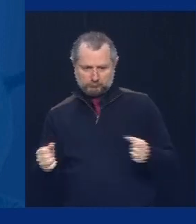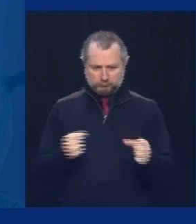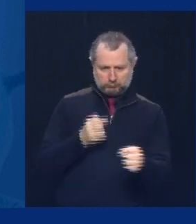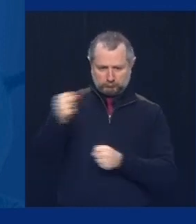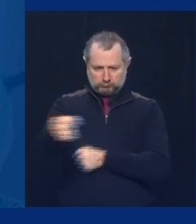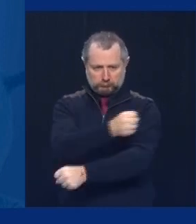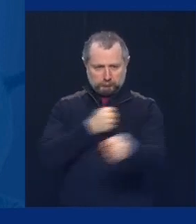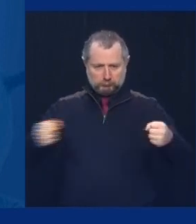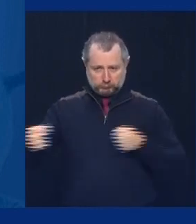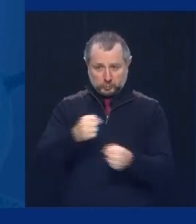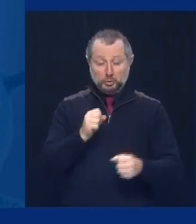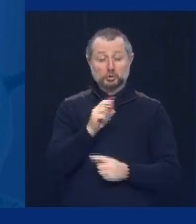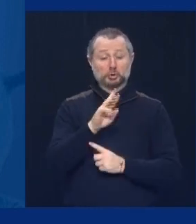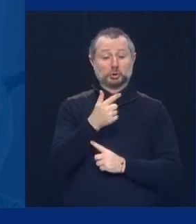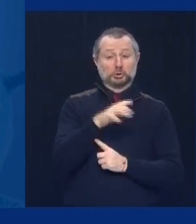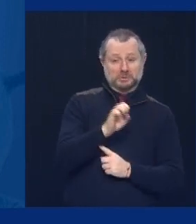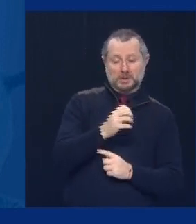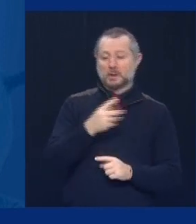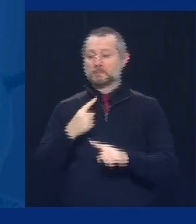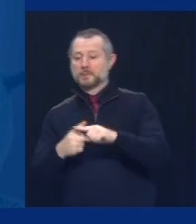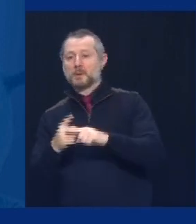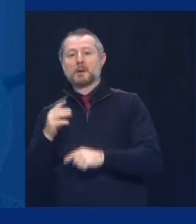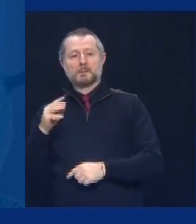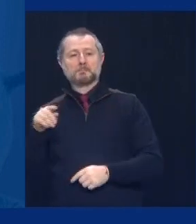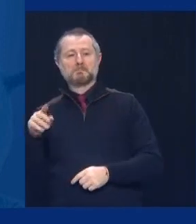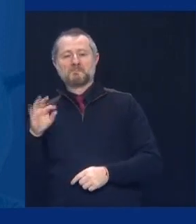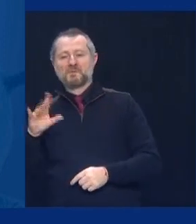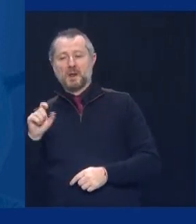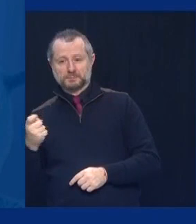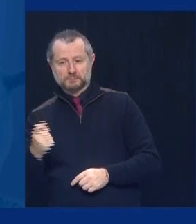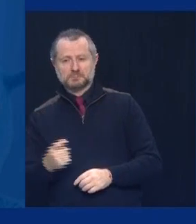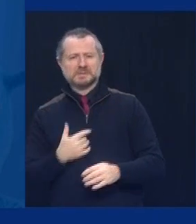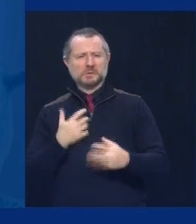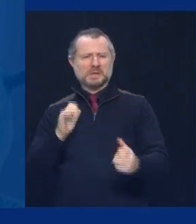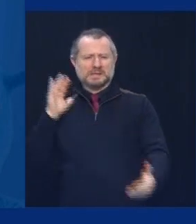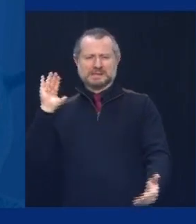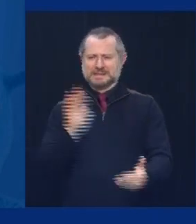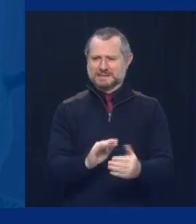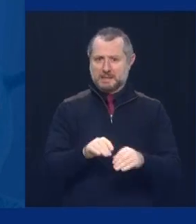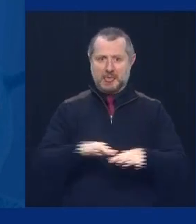surge and flex, as we call it. Number two, trying to slow the spread of the virus. And number three,